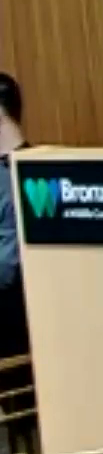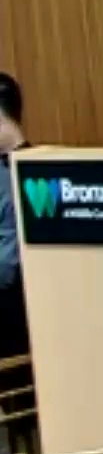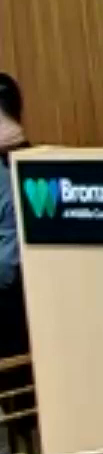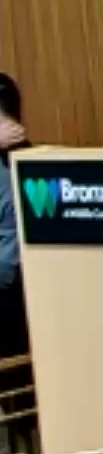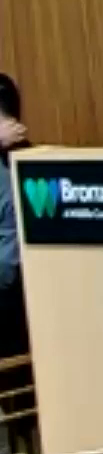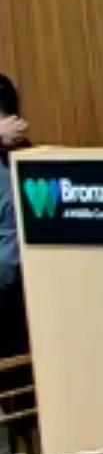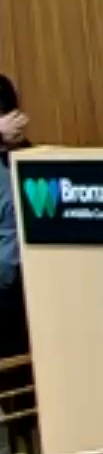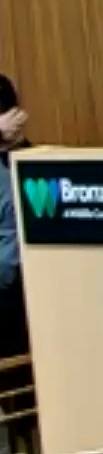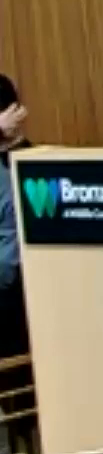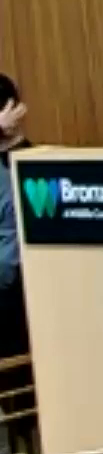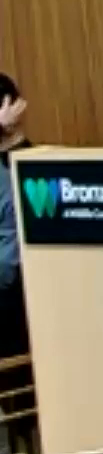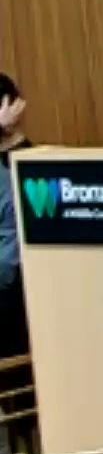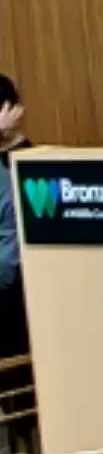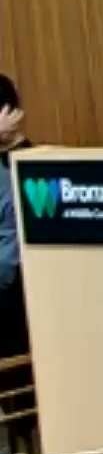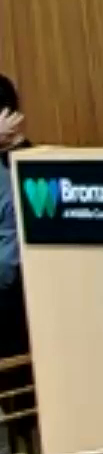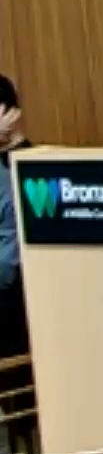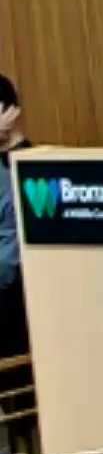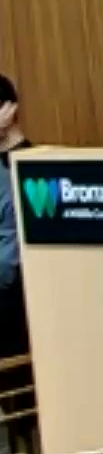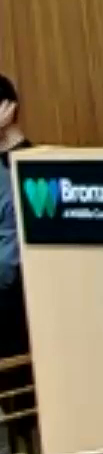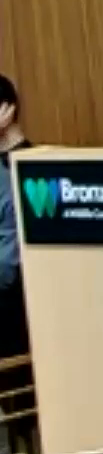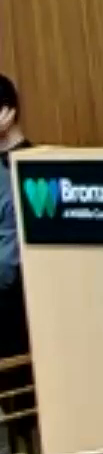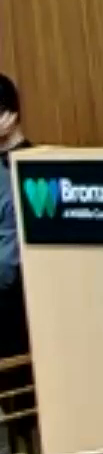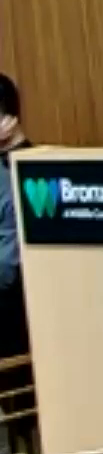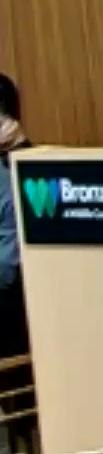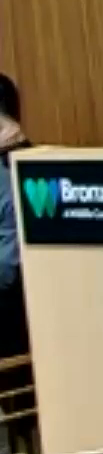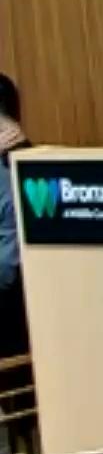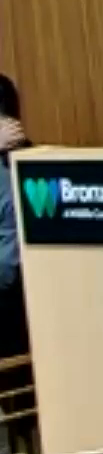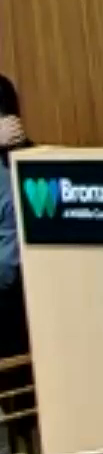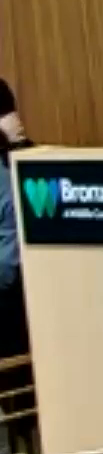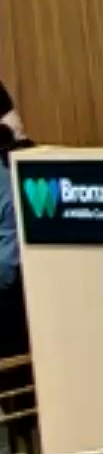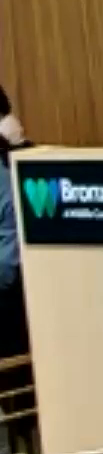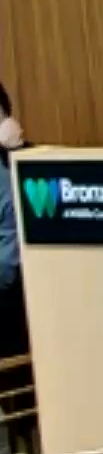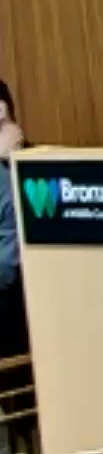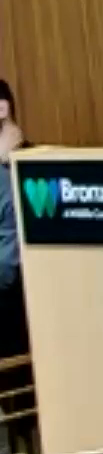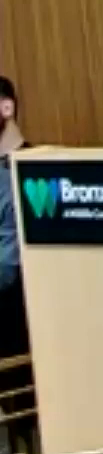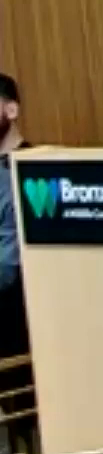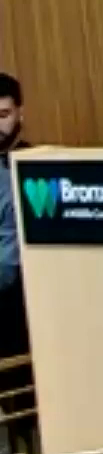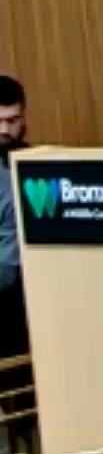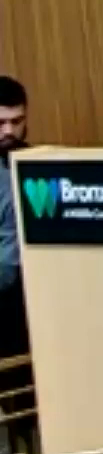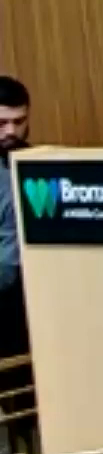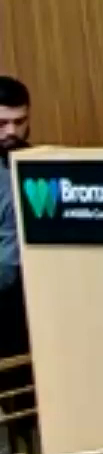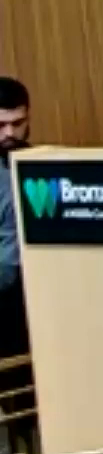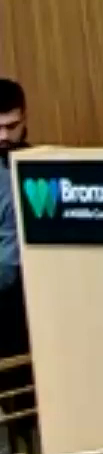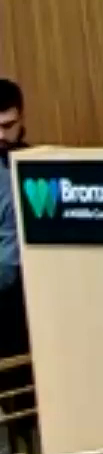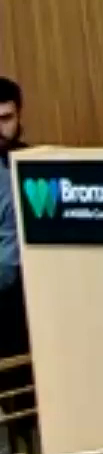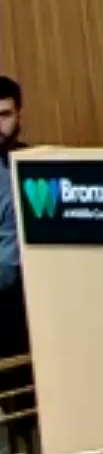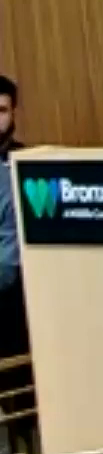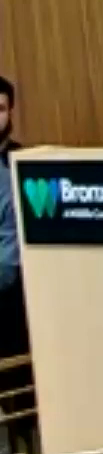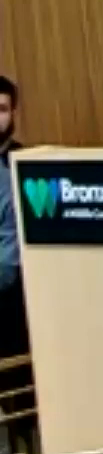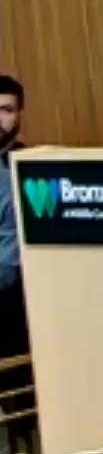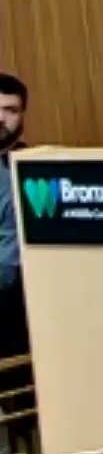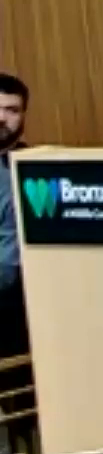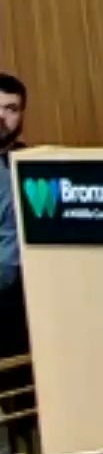to housing and nearly 600 complaints were for reasonable accommodation and these are the ones who report the